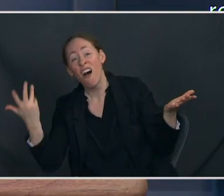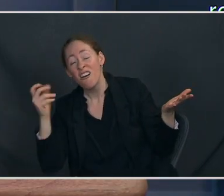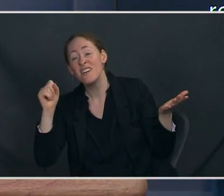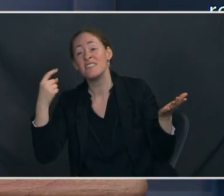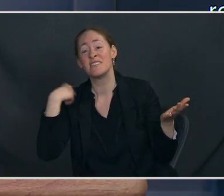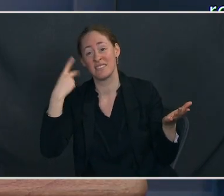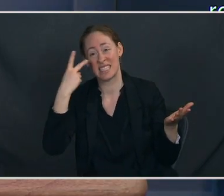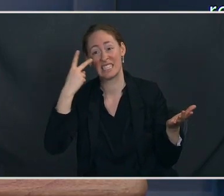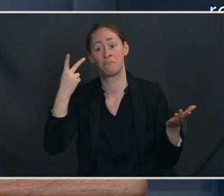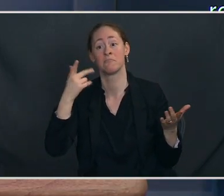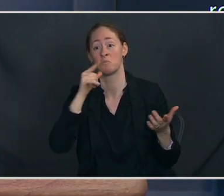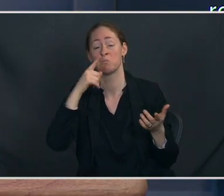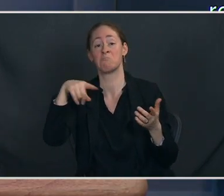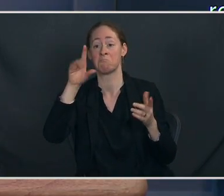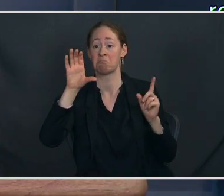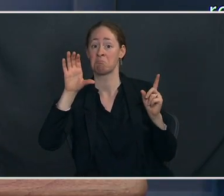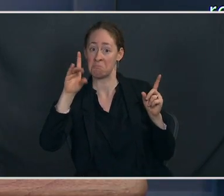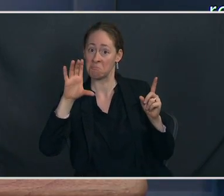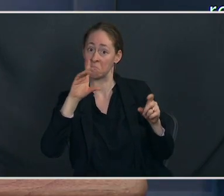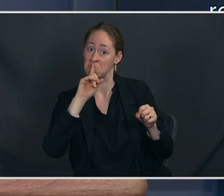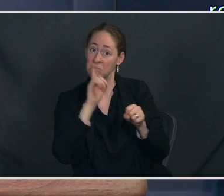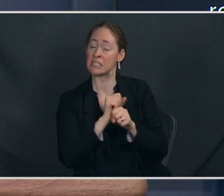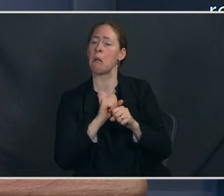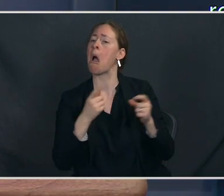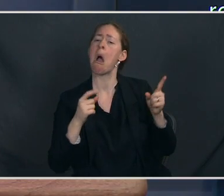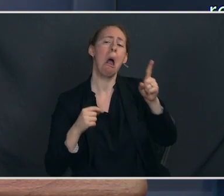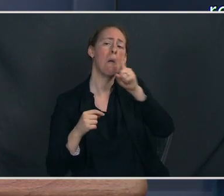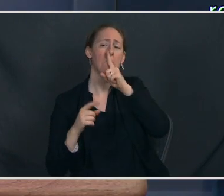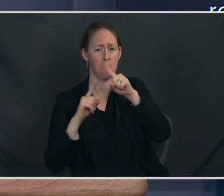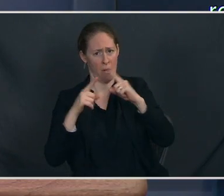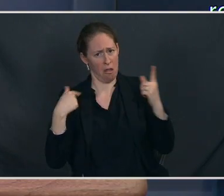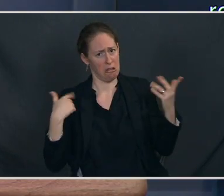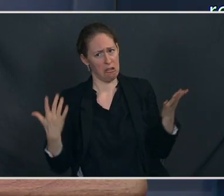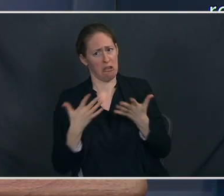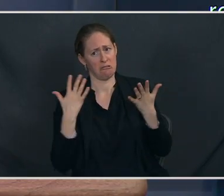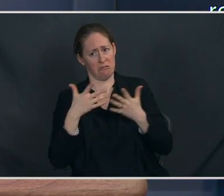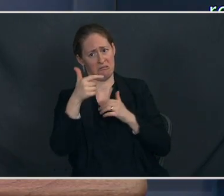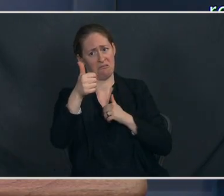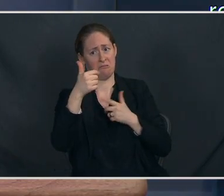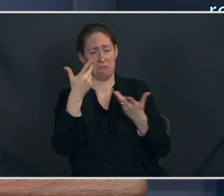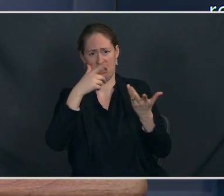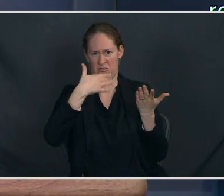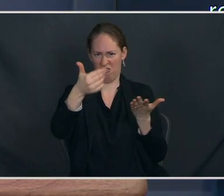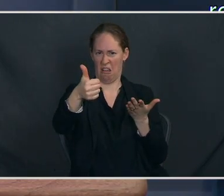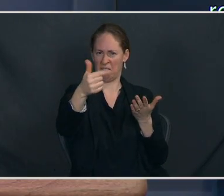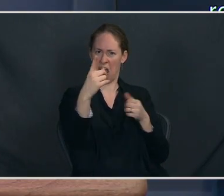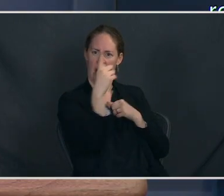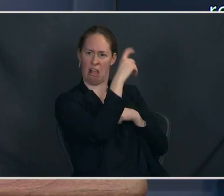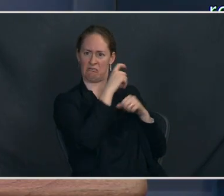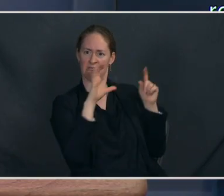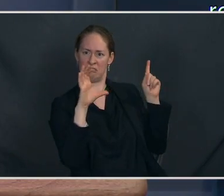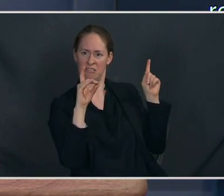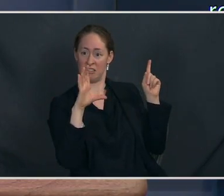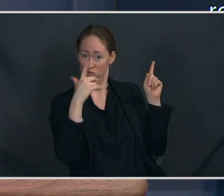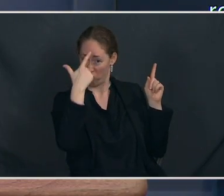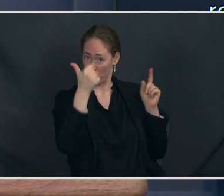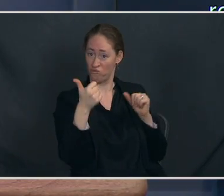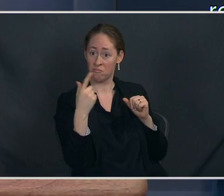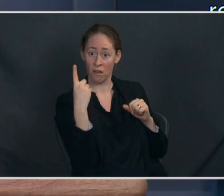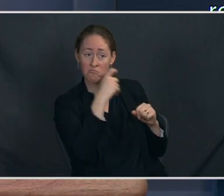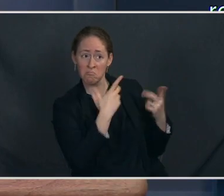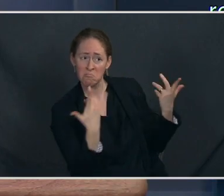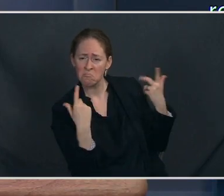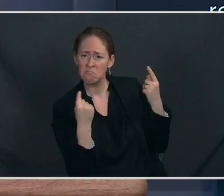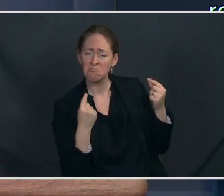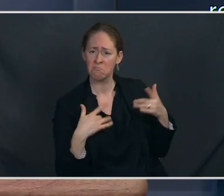CDC, again, I'd encourage you to ask them that question tomorrow, and I'd refer to them for any new guidance on that front. Go